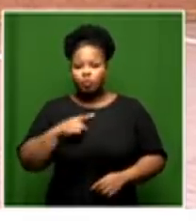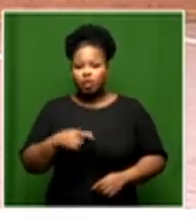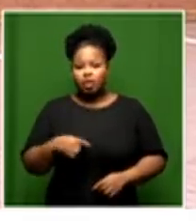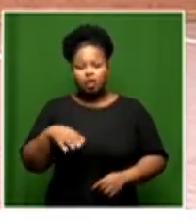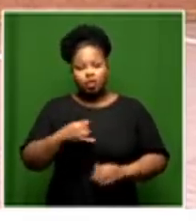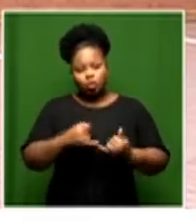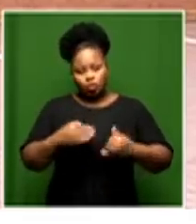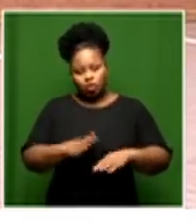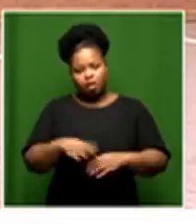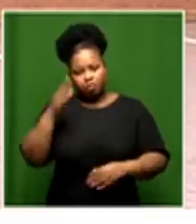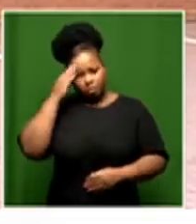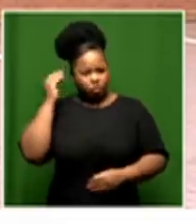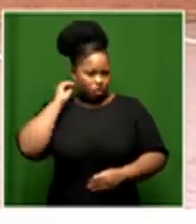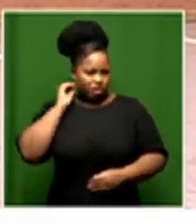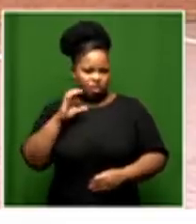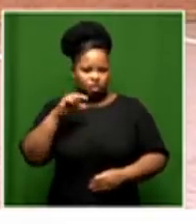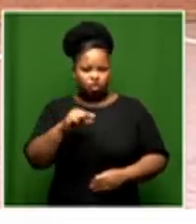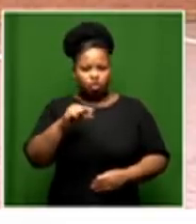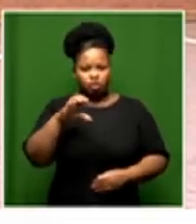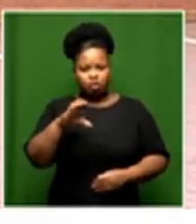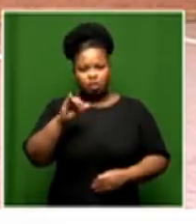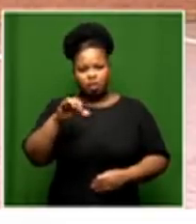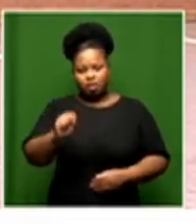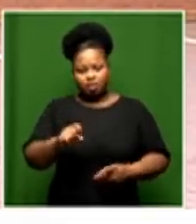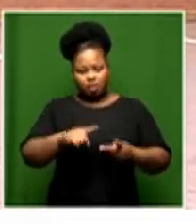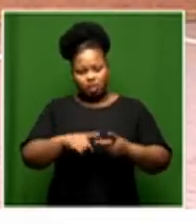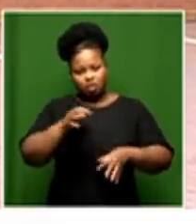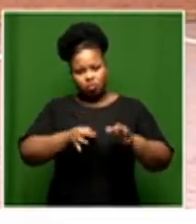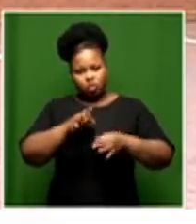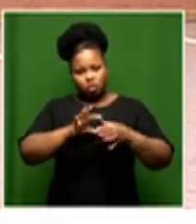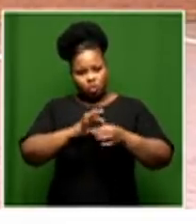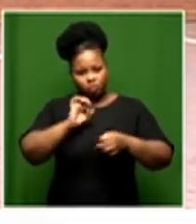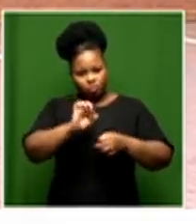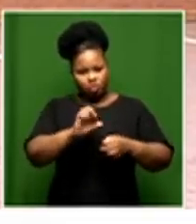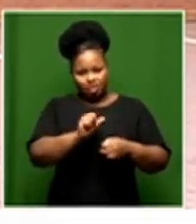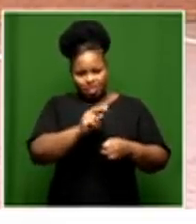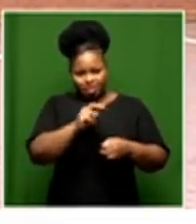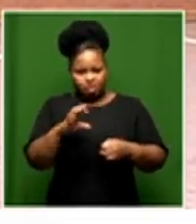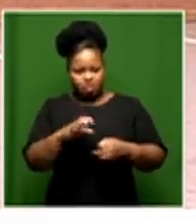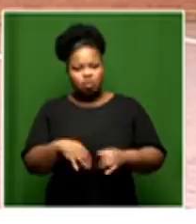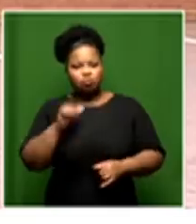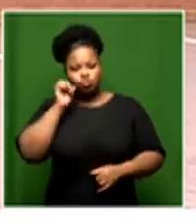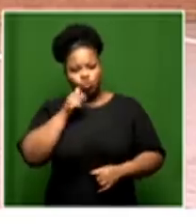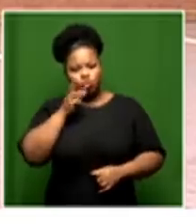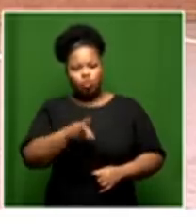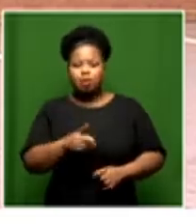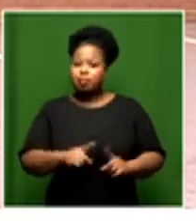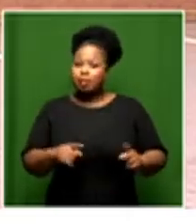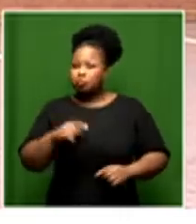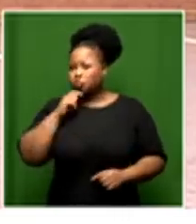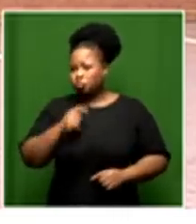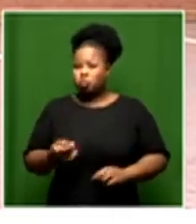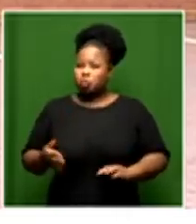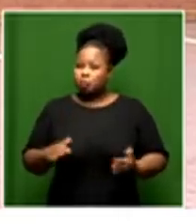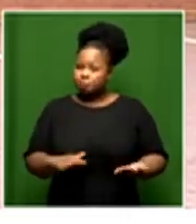be held tomorrow by GCIS and by his political home, the ANC. But I mean, honestly, his passing has